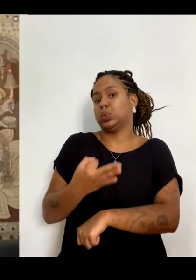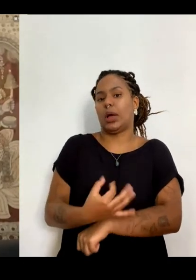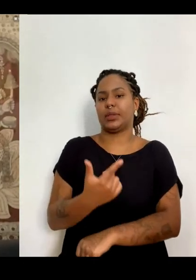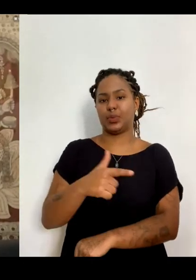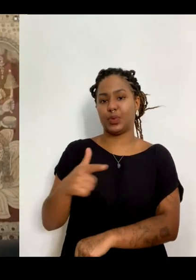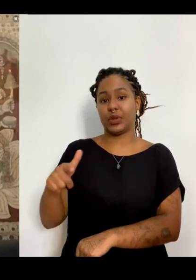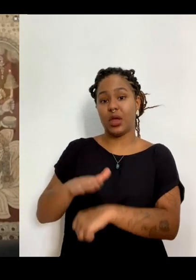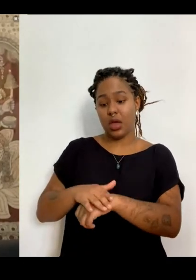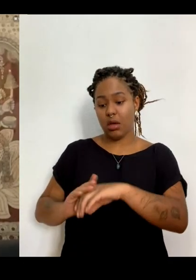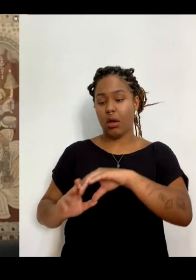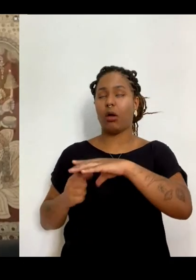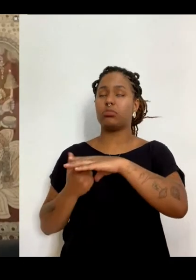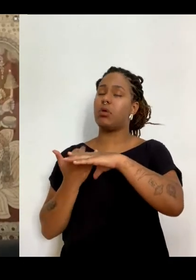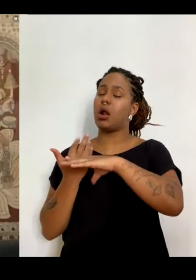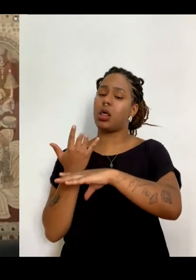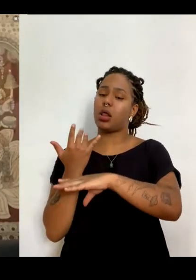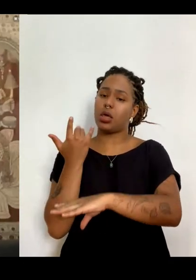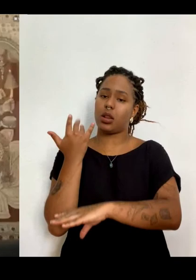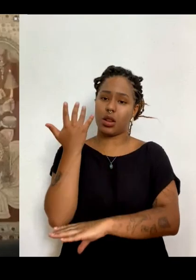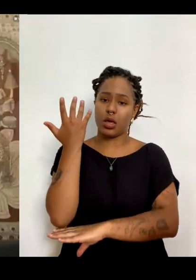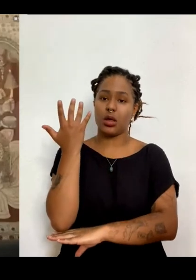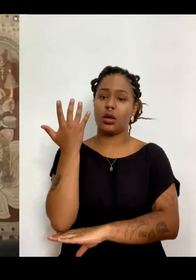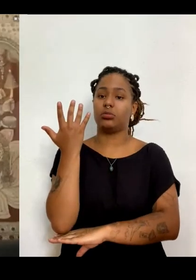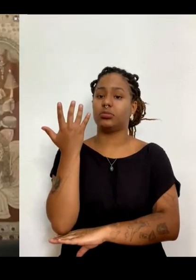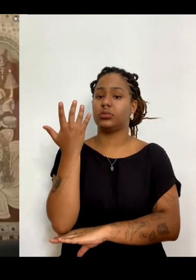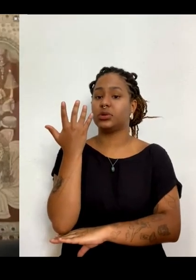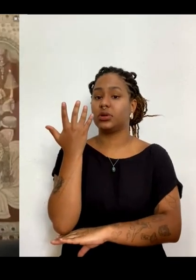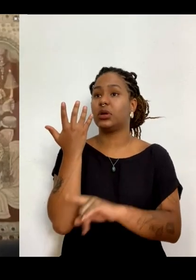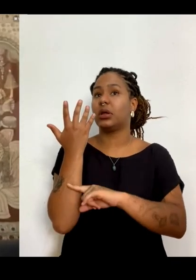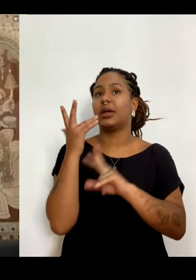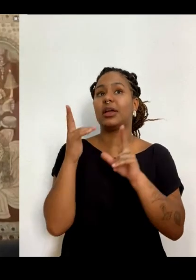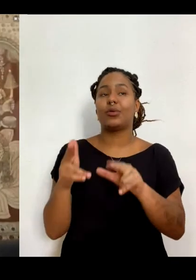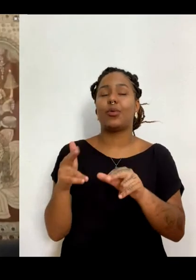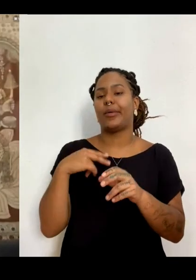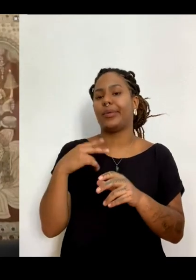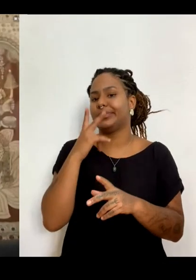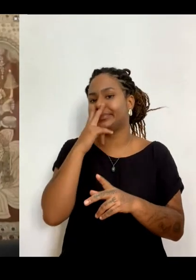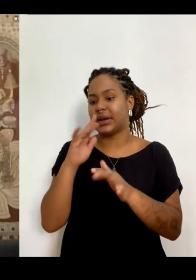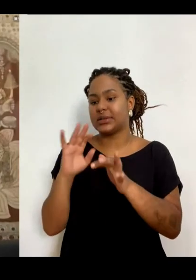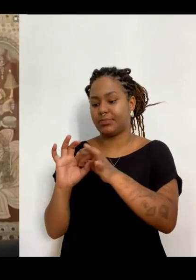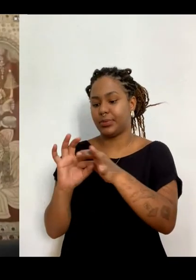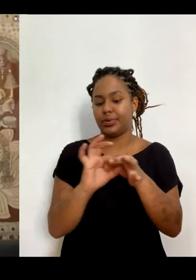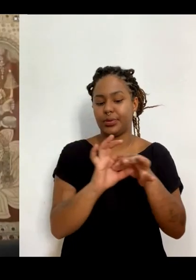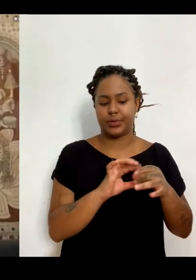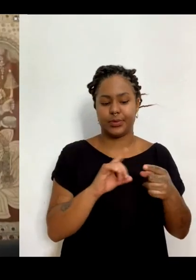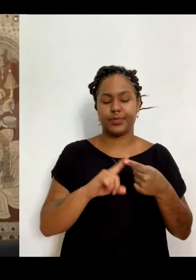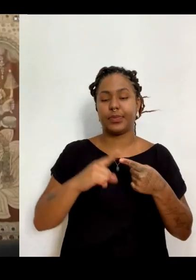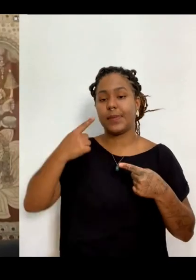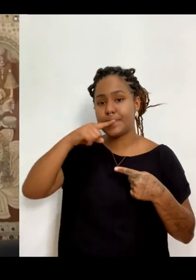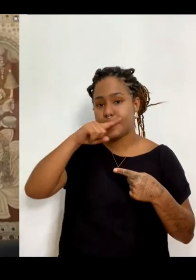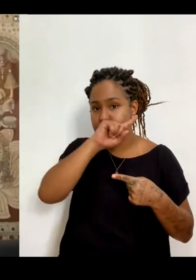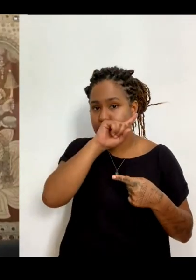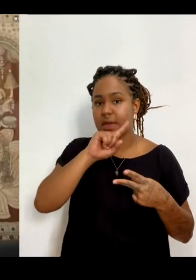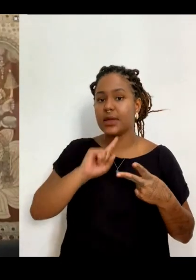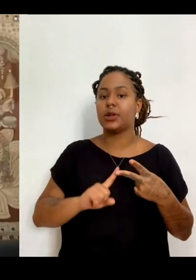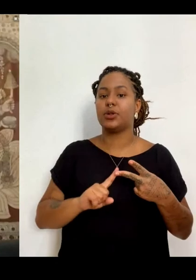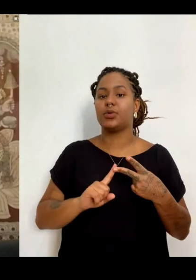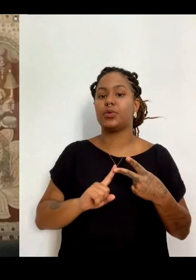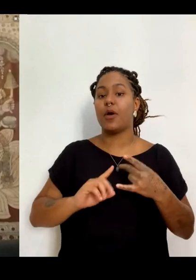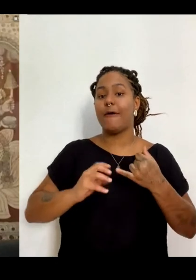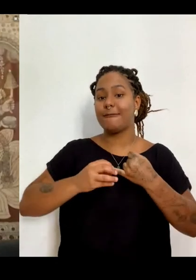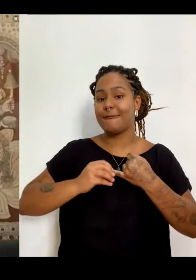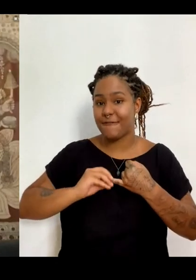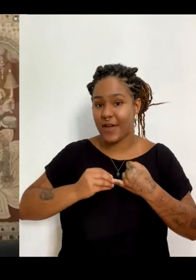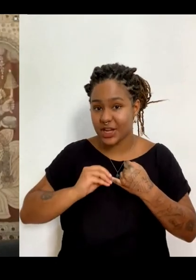and the beans and the squashes we navdania means nine crops growing together because there's the harmony